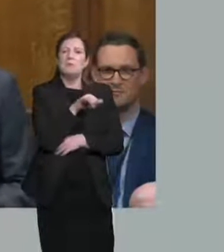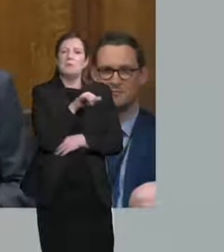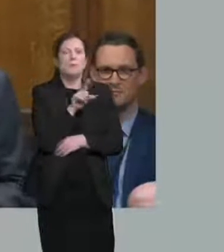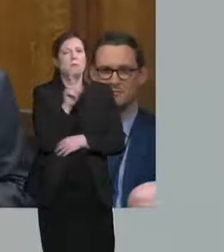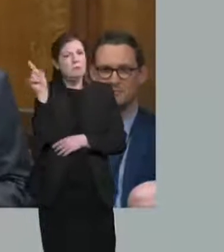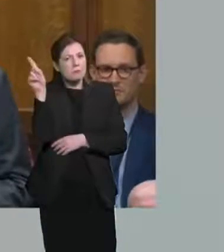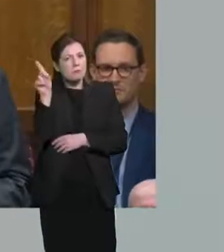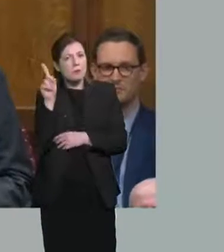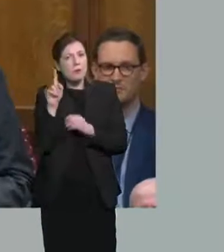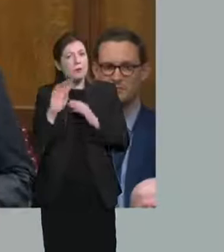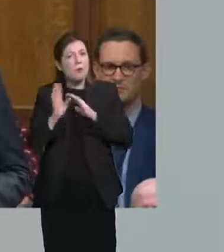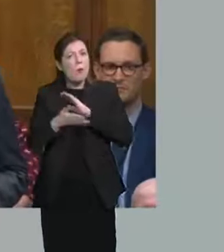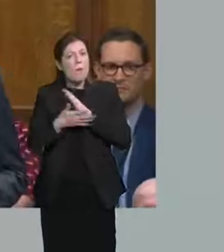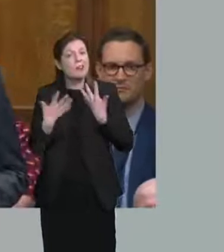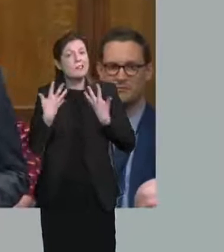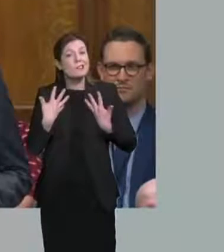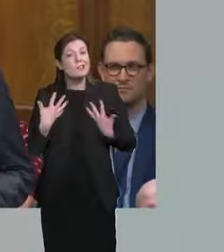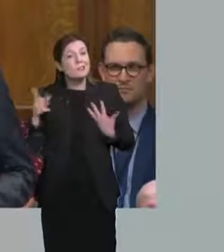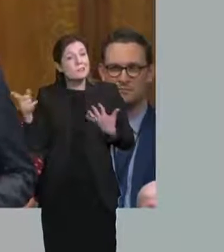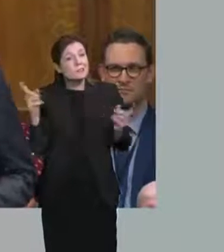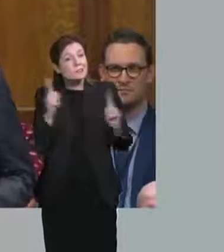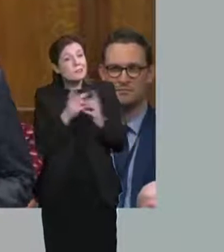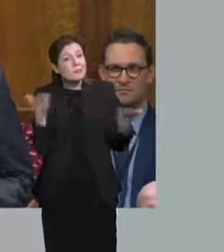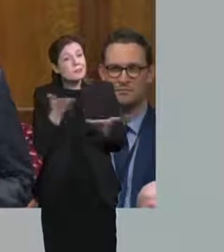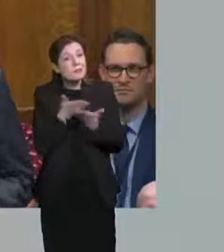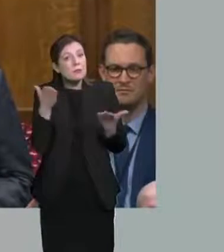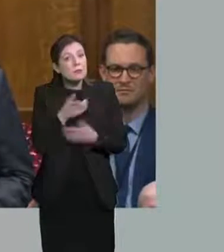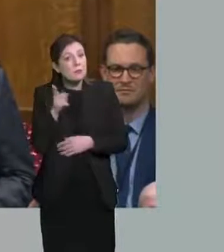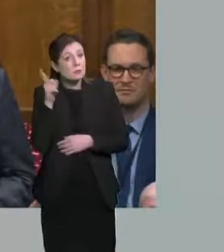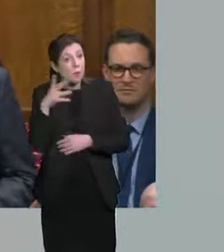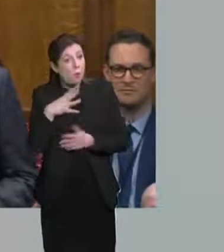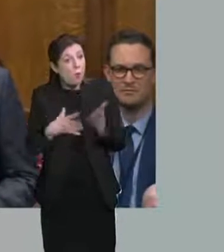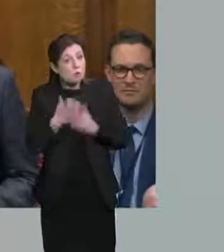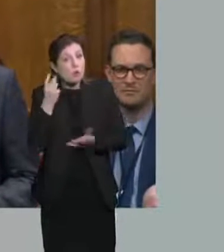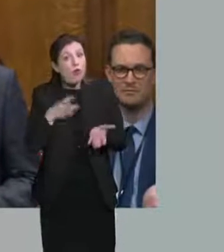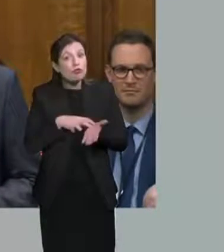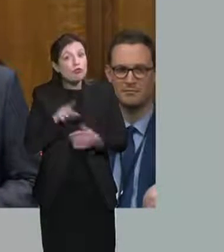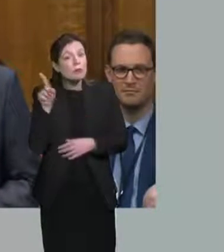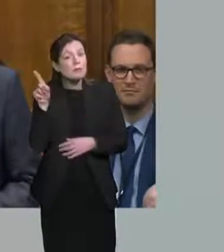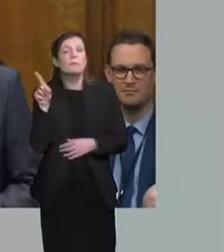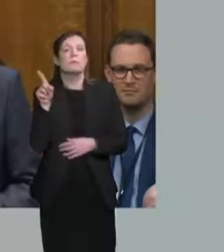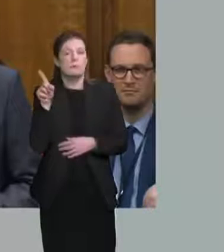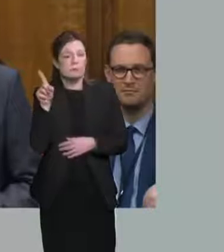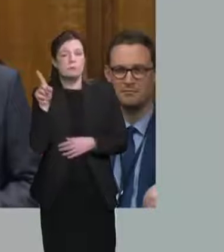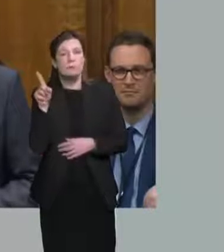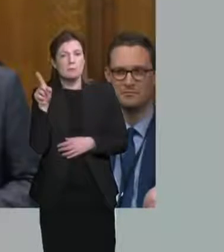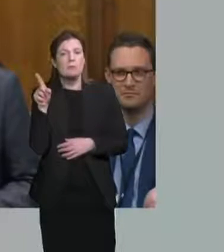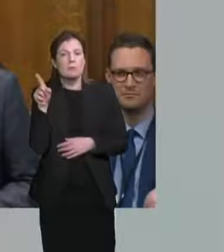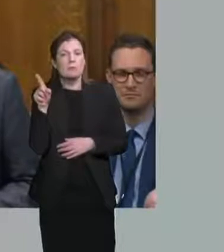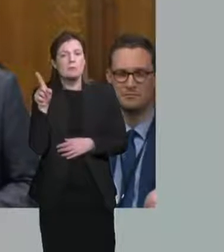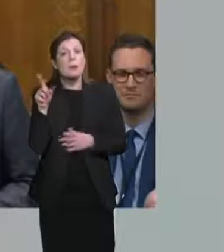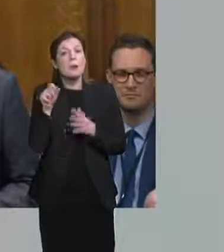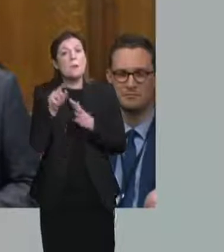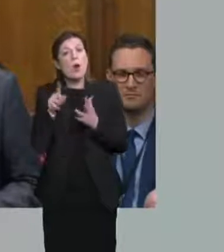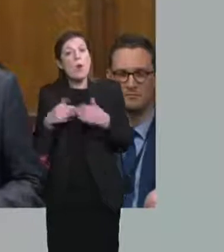millionaire friends that if they want contracts to run free ports here, they must reinstate